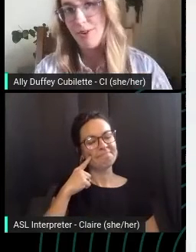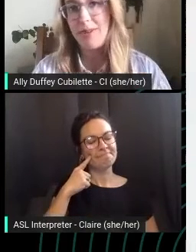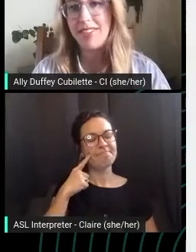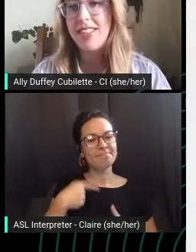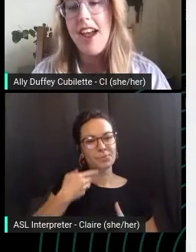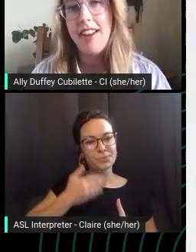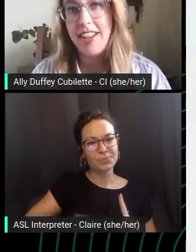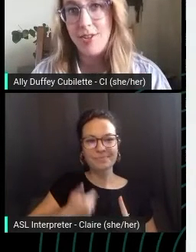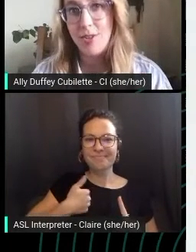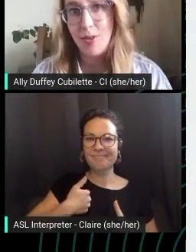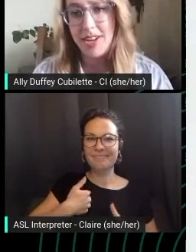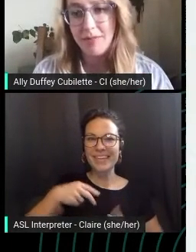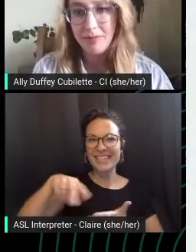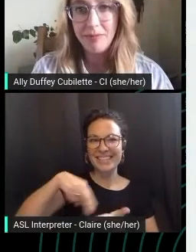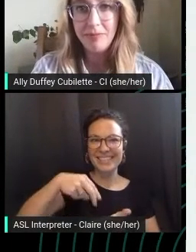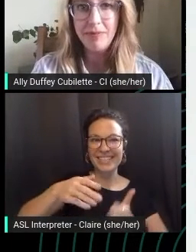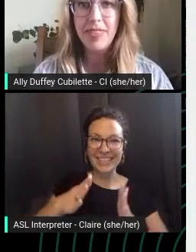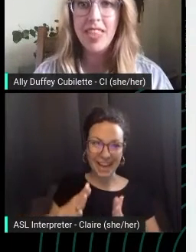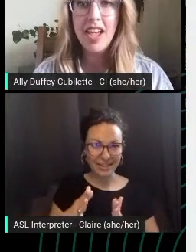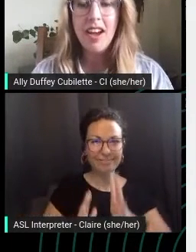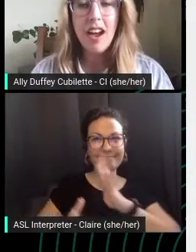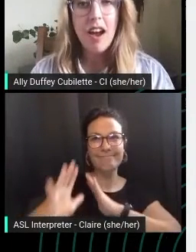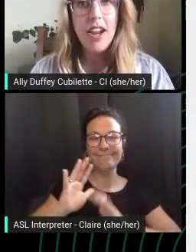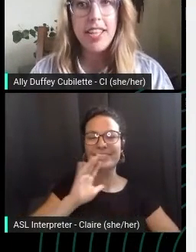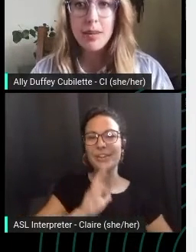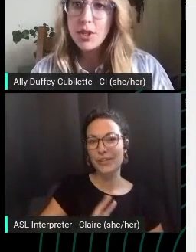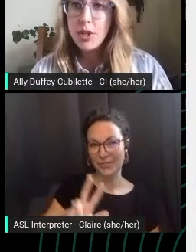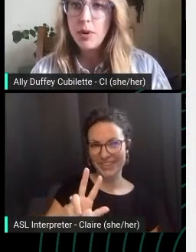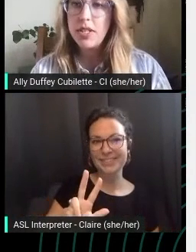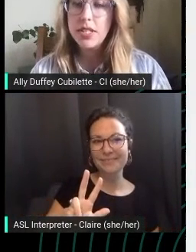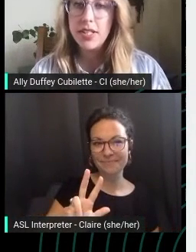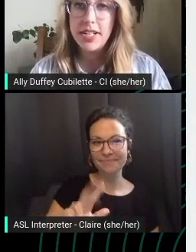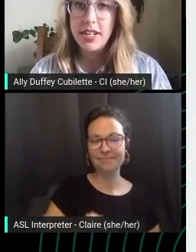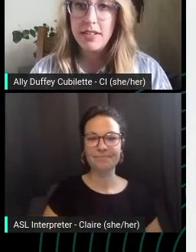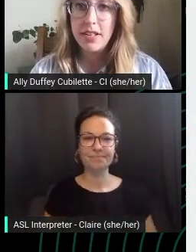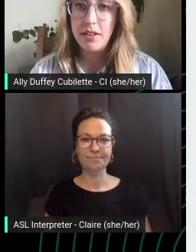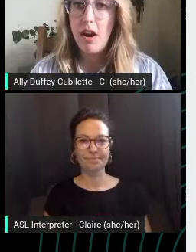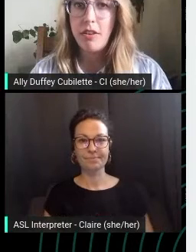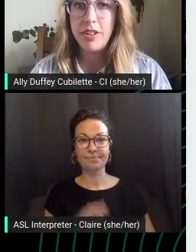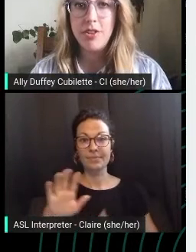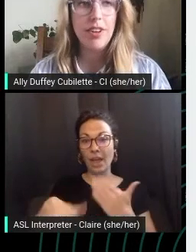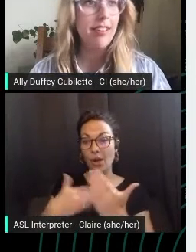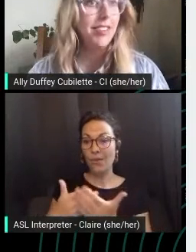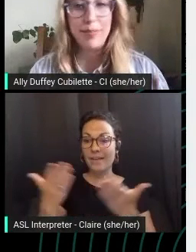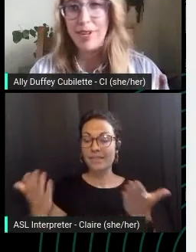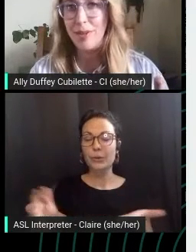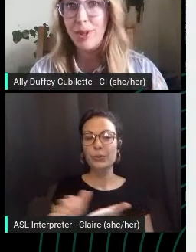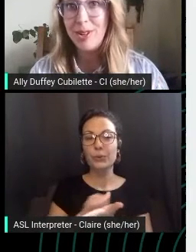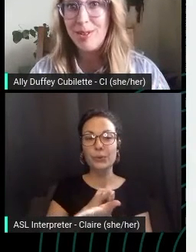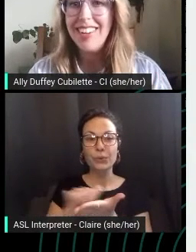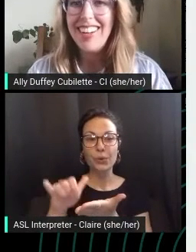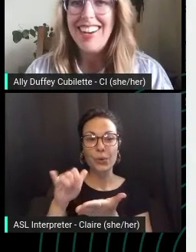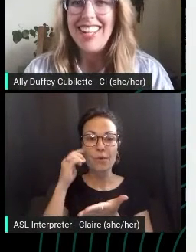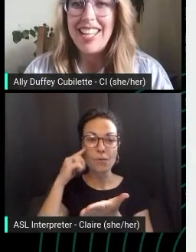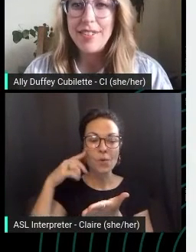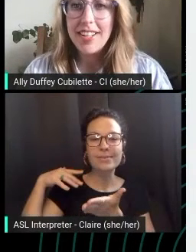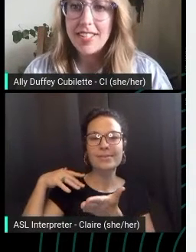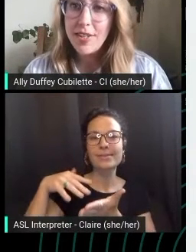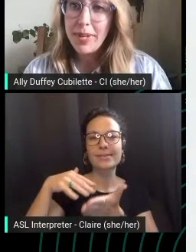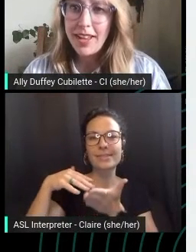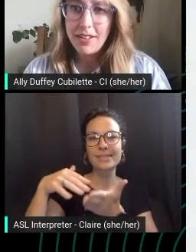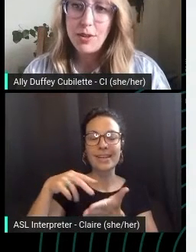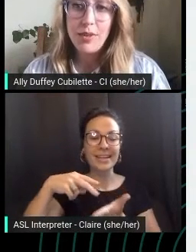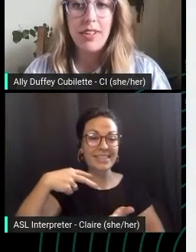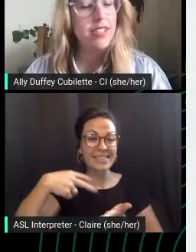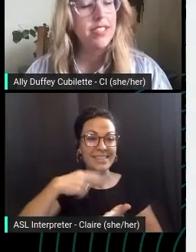first performance at age 3. I came to New York to study dance in college, that's me in the blue, even as